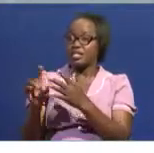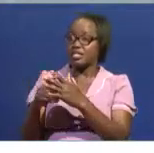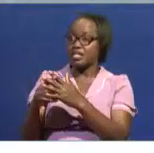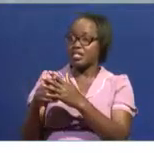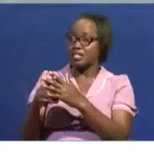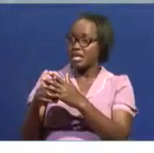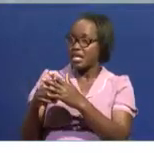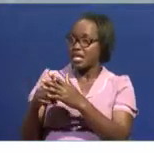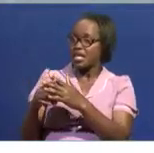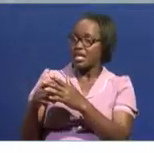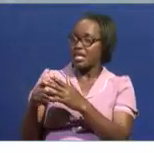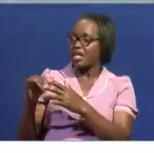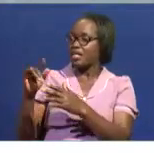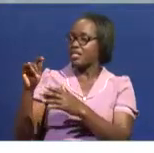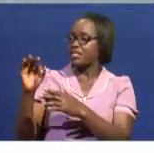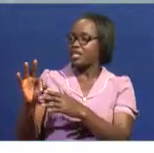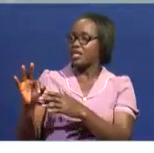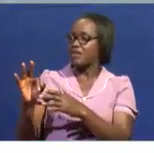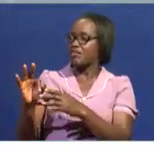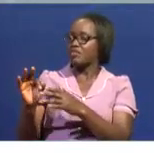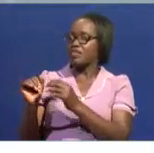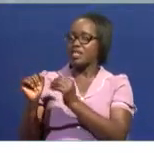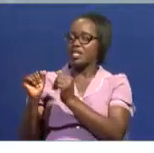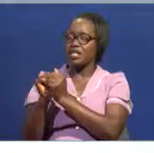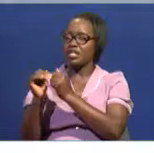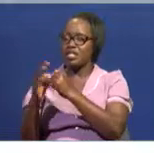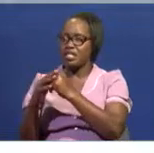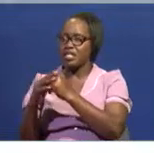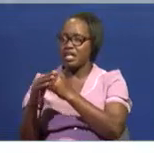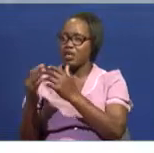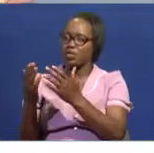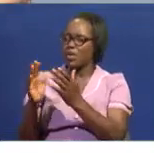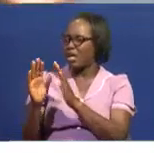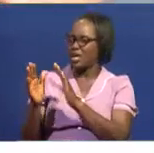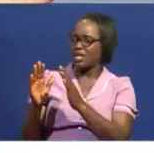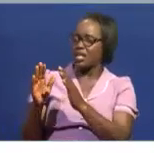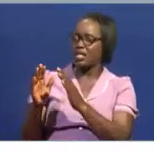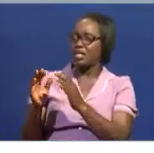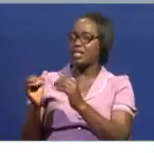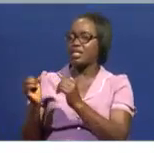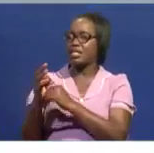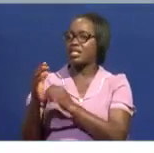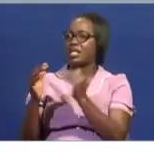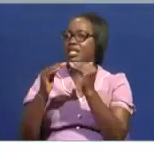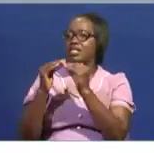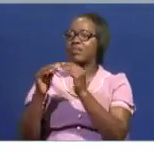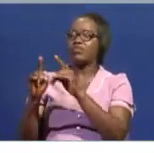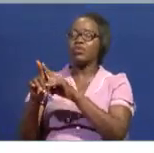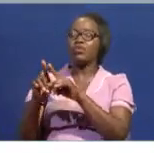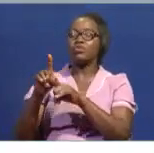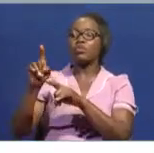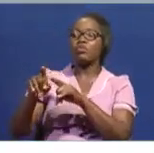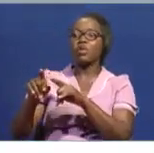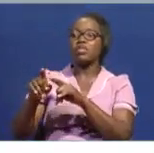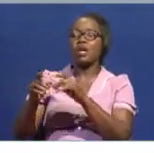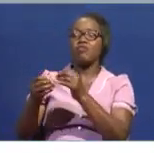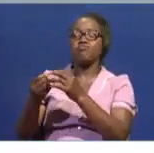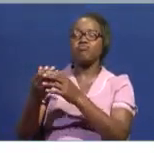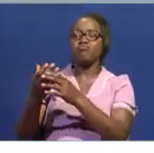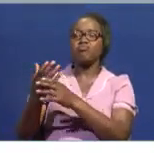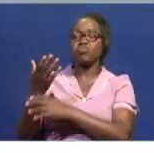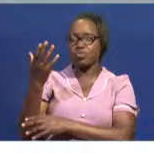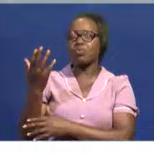the ITF 18 and under when they are about 13. But that means the level must also have grown to that